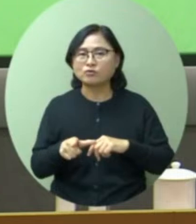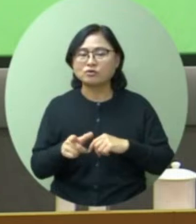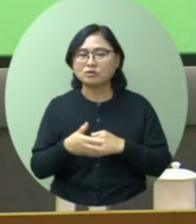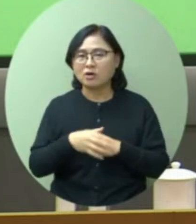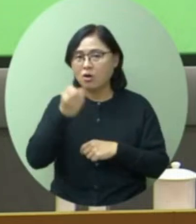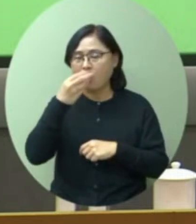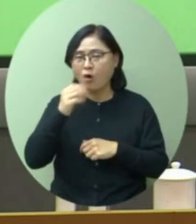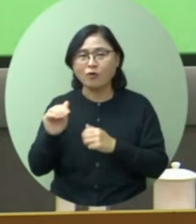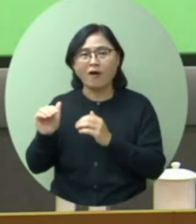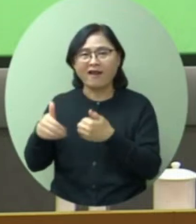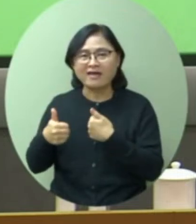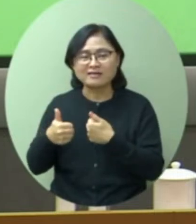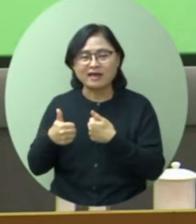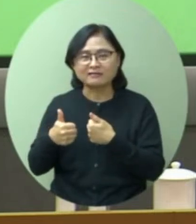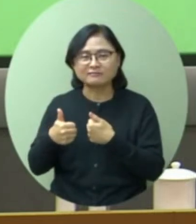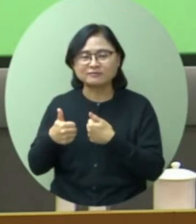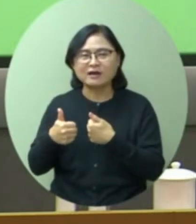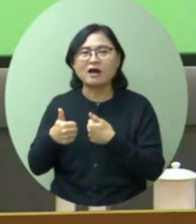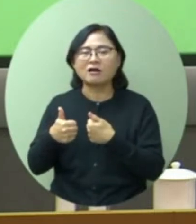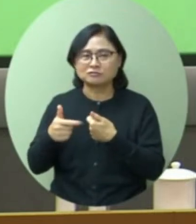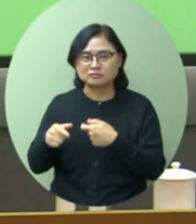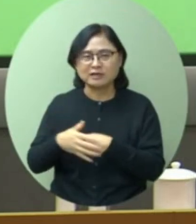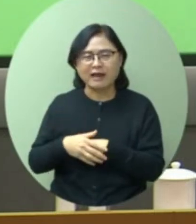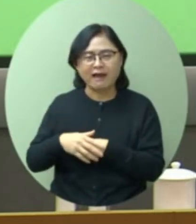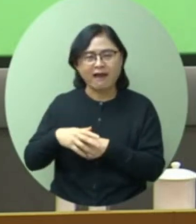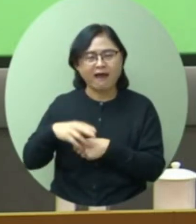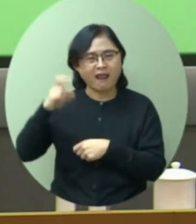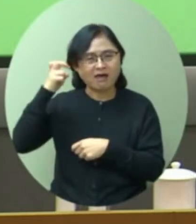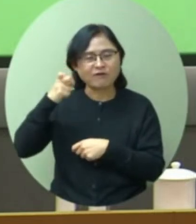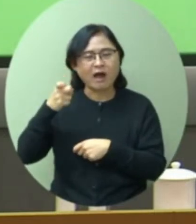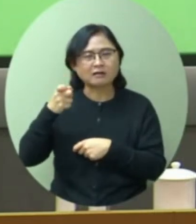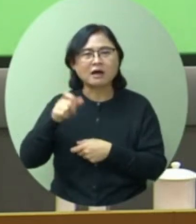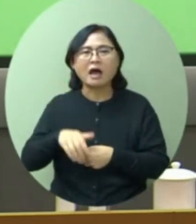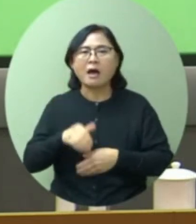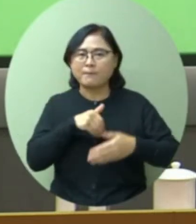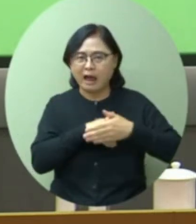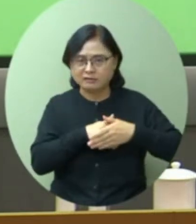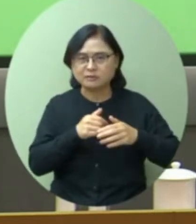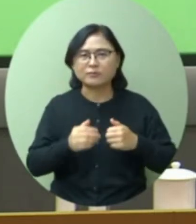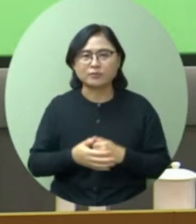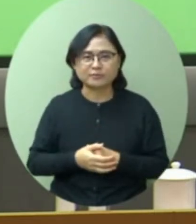the benefit of Hong Kong as a whole. And the central authorities